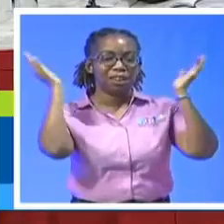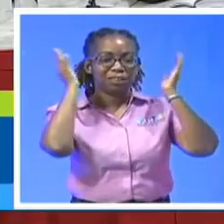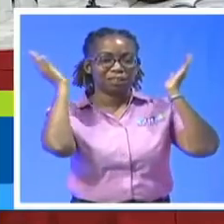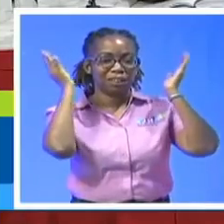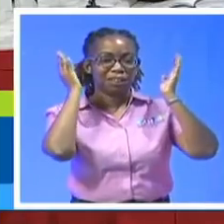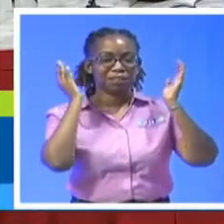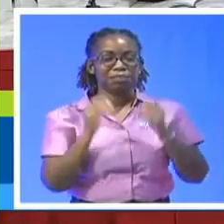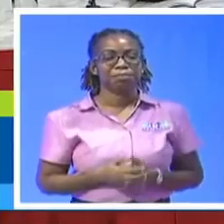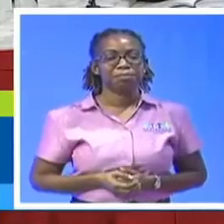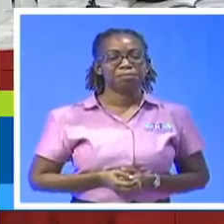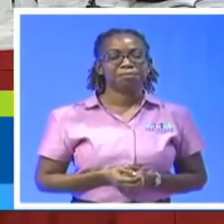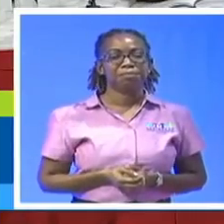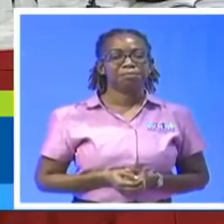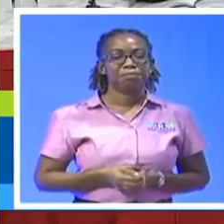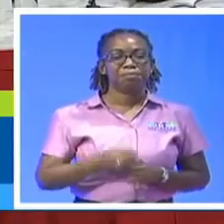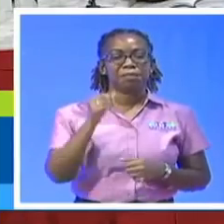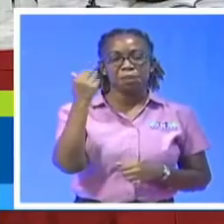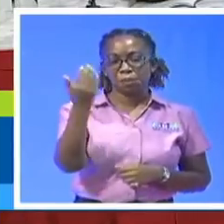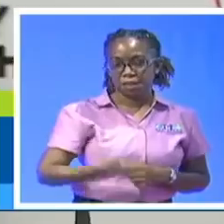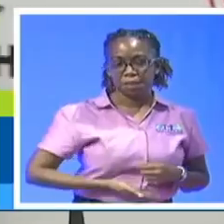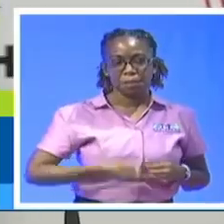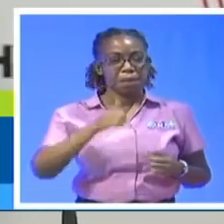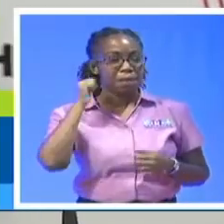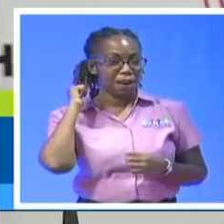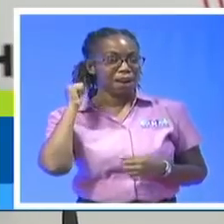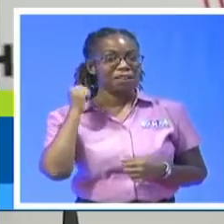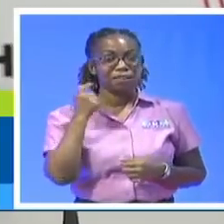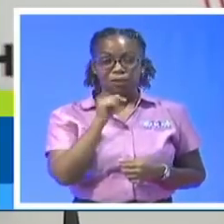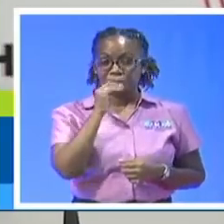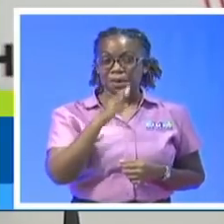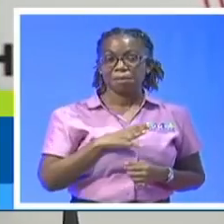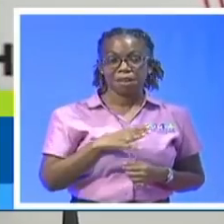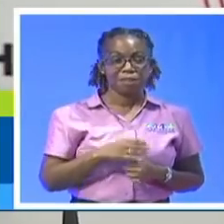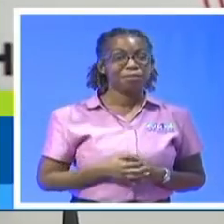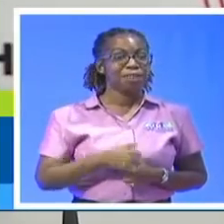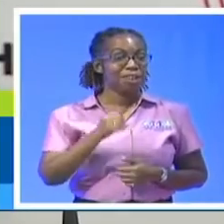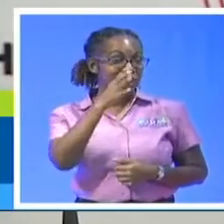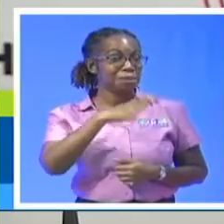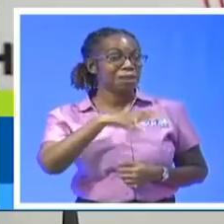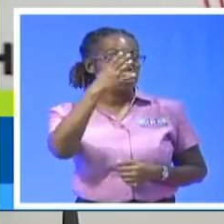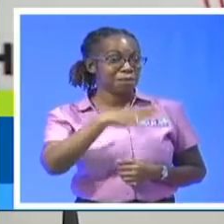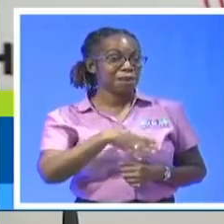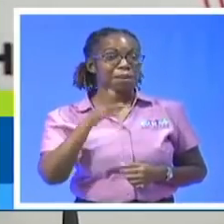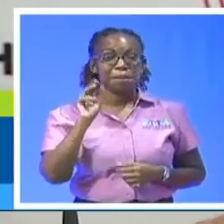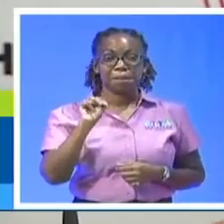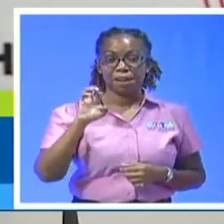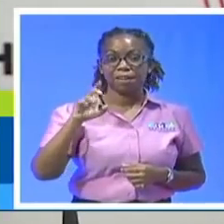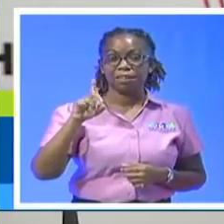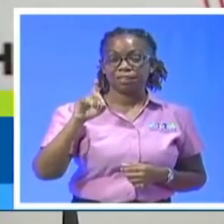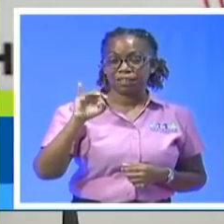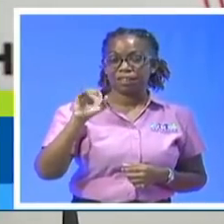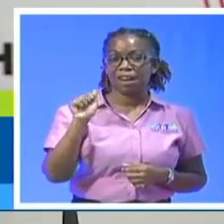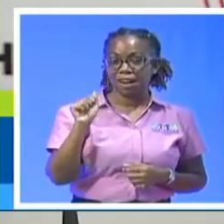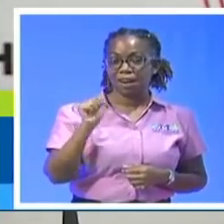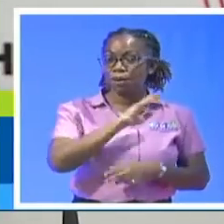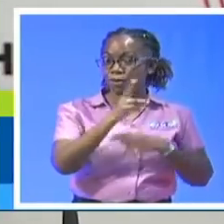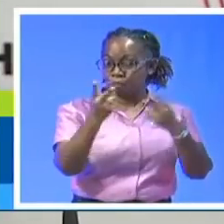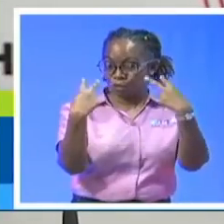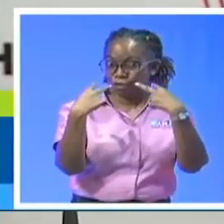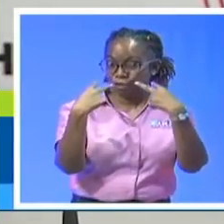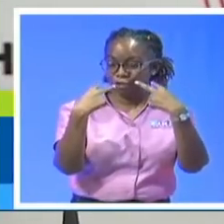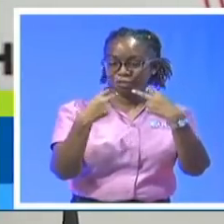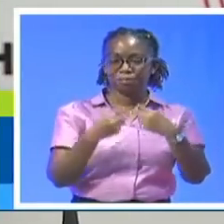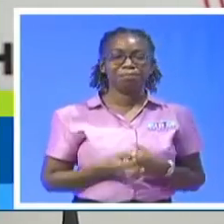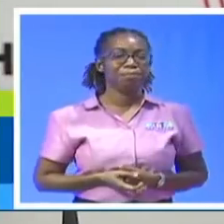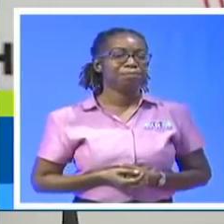Patty Ann. Welcome back. You haven't been here for a while. Ladies and gentlemen of the media, and all of you good folks listening or viewing this